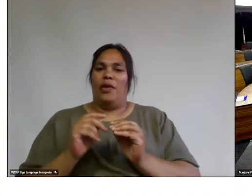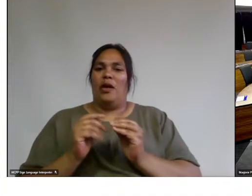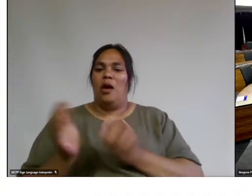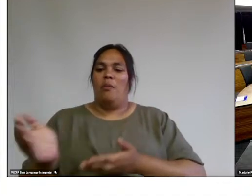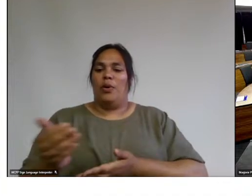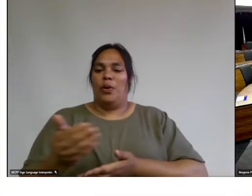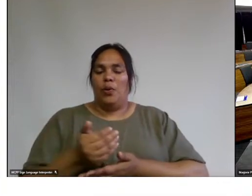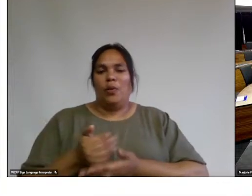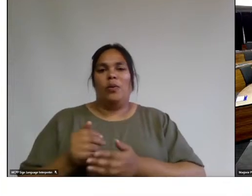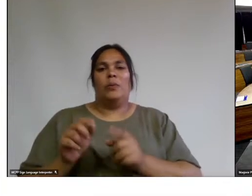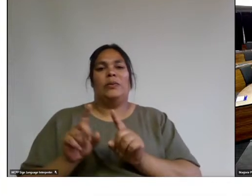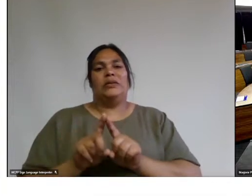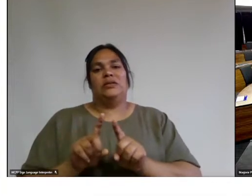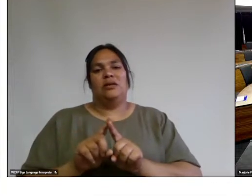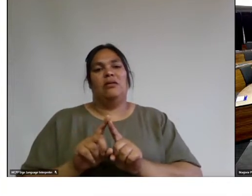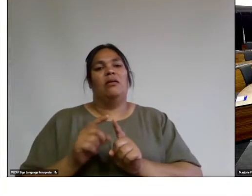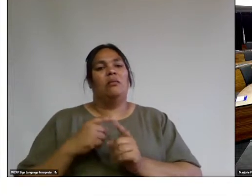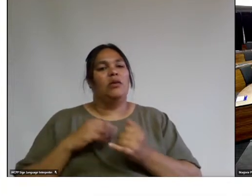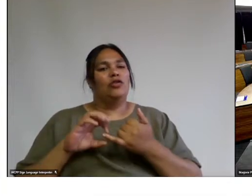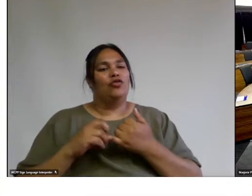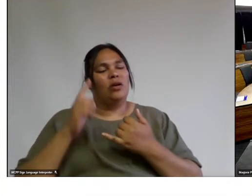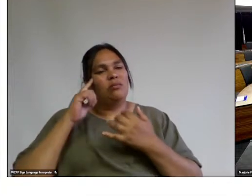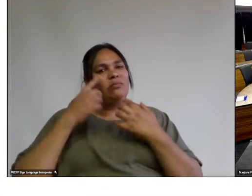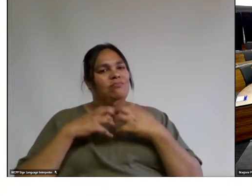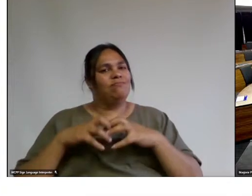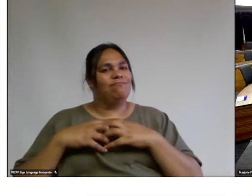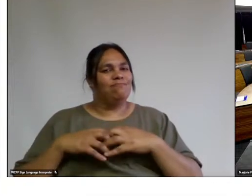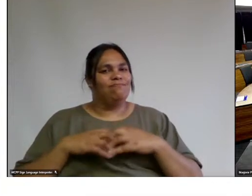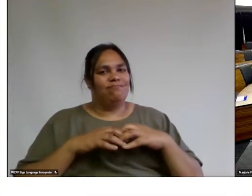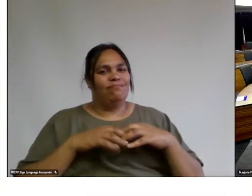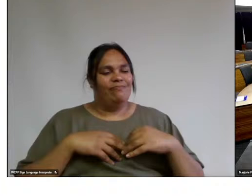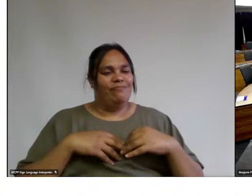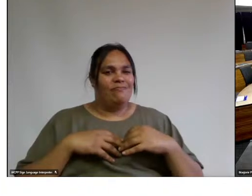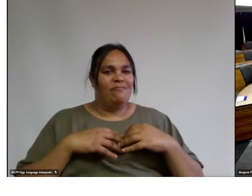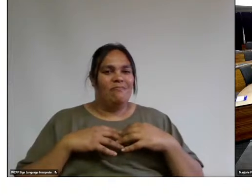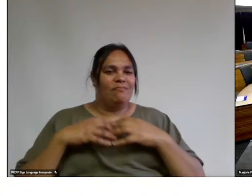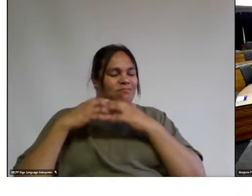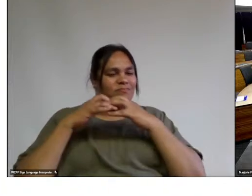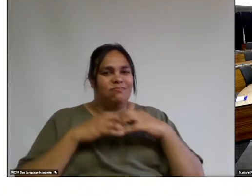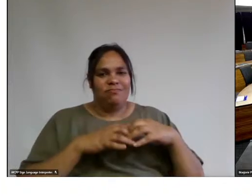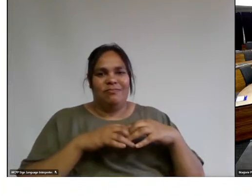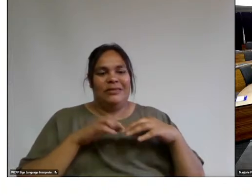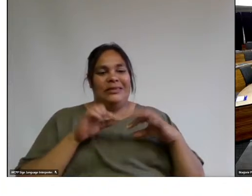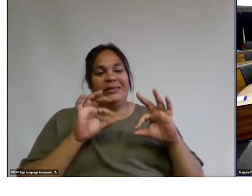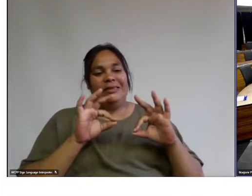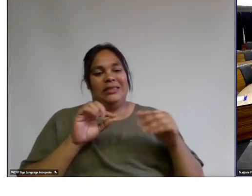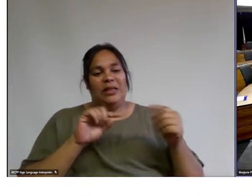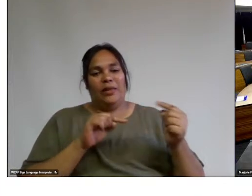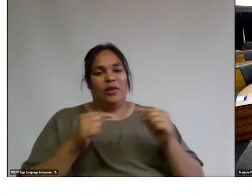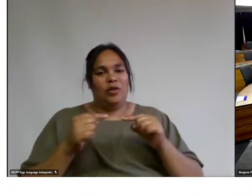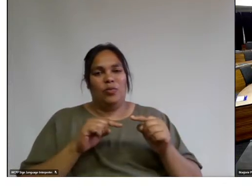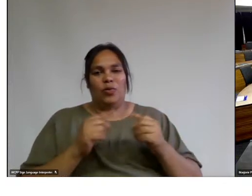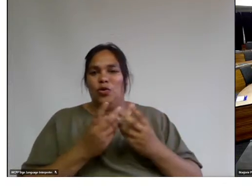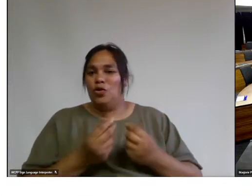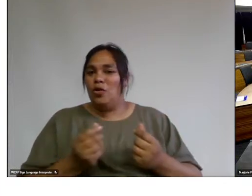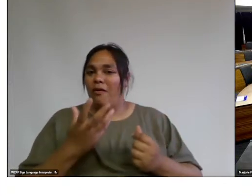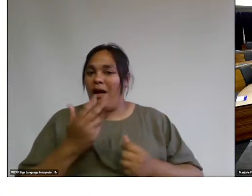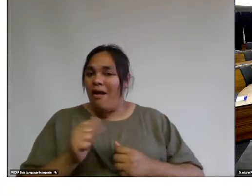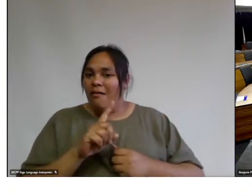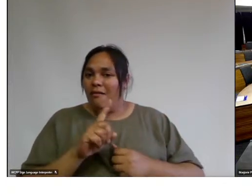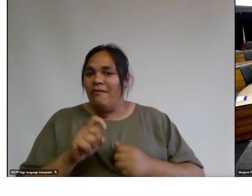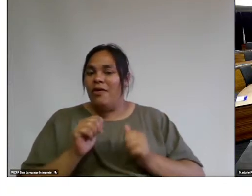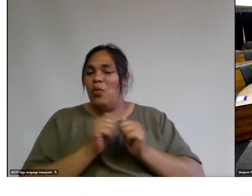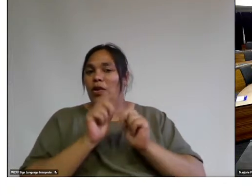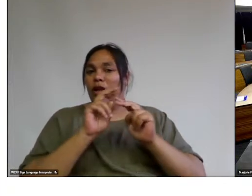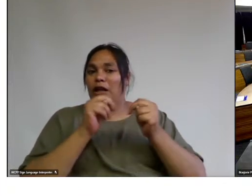procurement, and I'm trying to understand by when is this dispute, has it been sorted with the